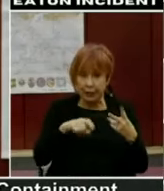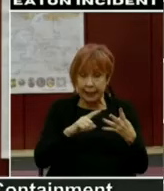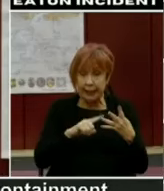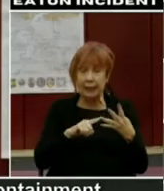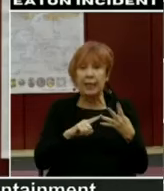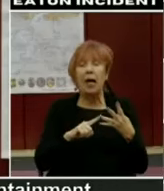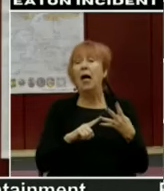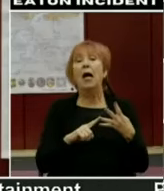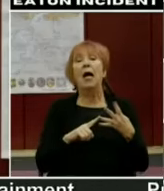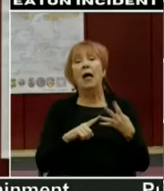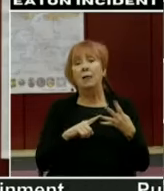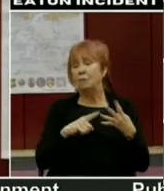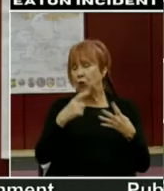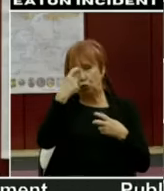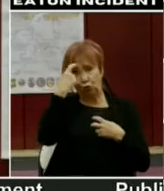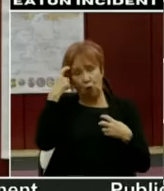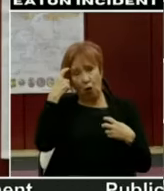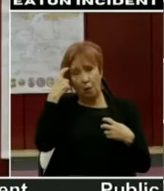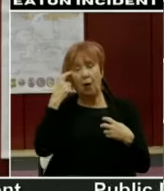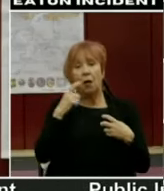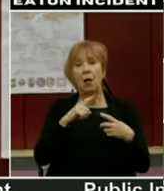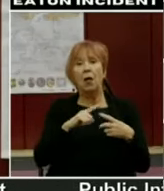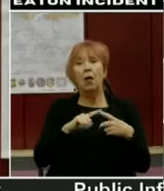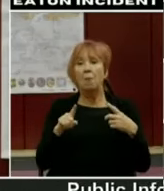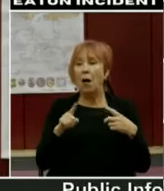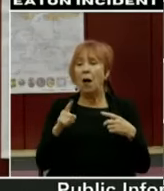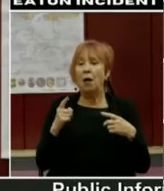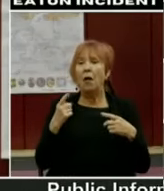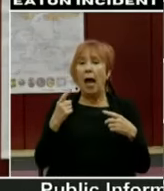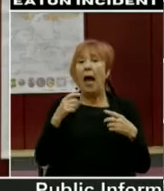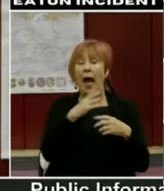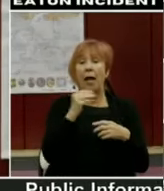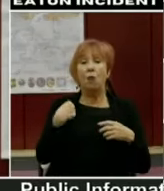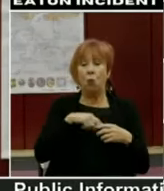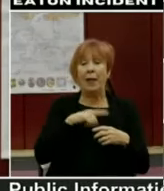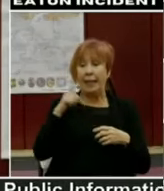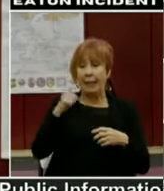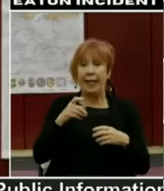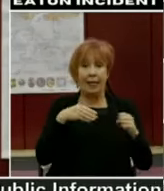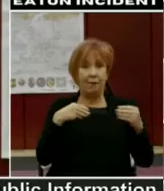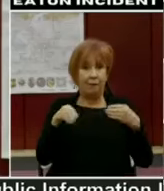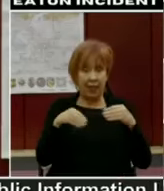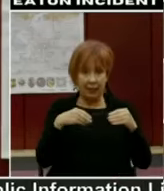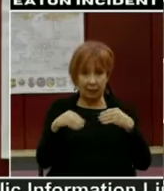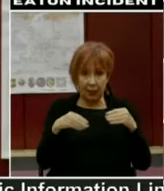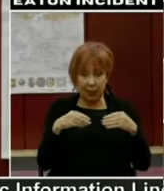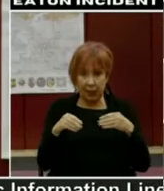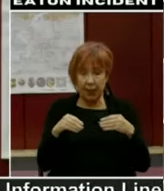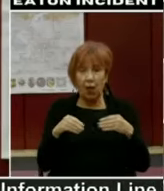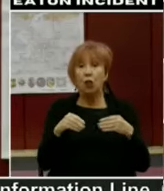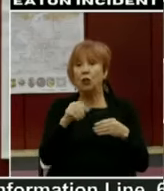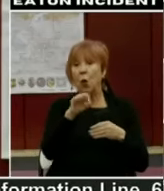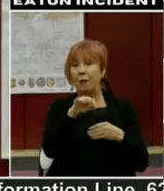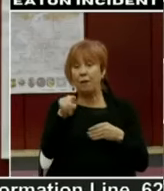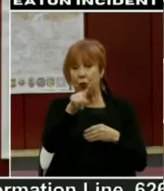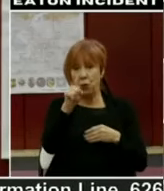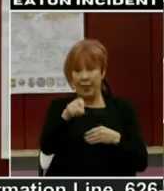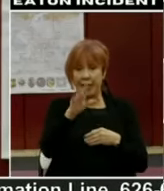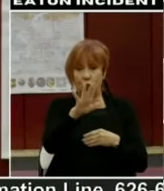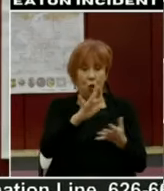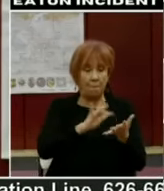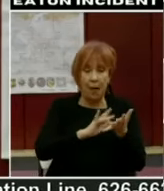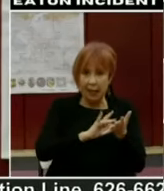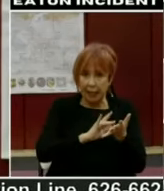all of this trauma. And we do need some flexibility. I want to make sure that those of you who need your medications are able to